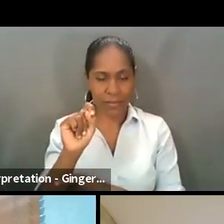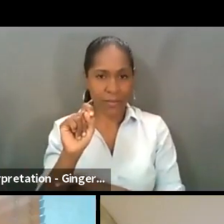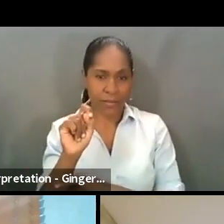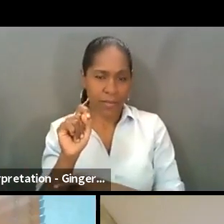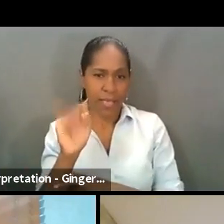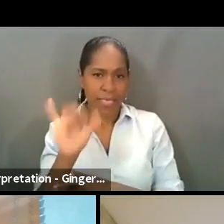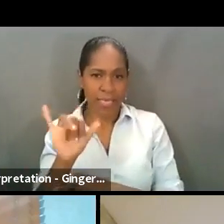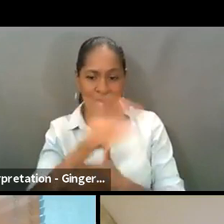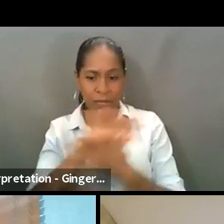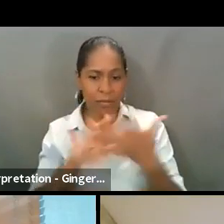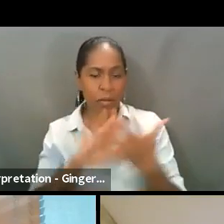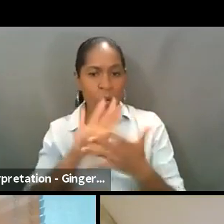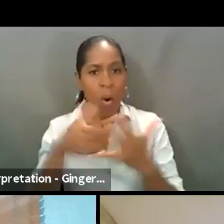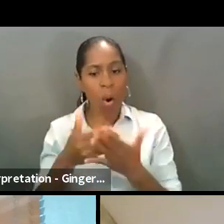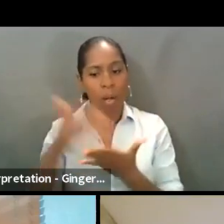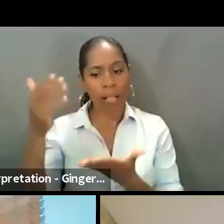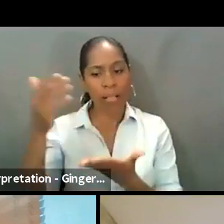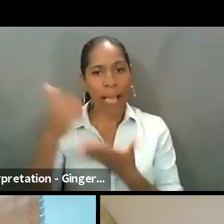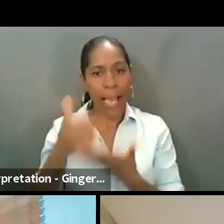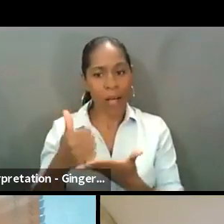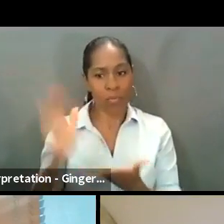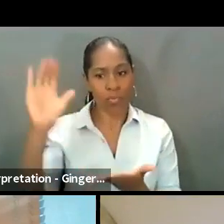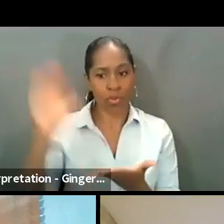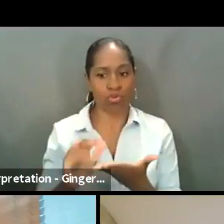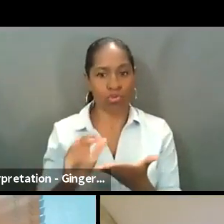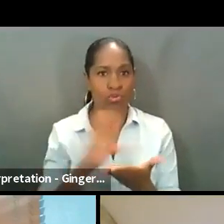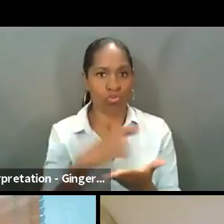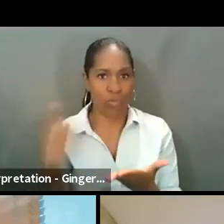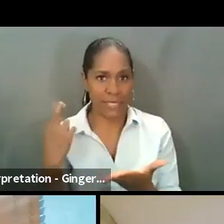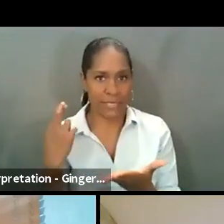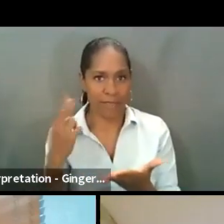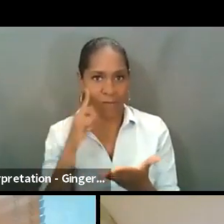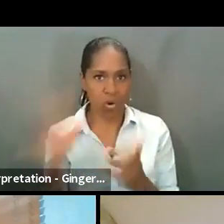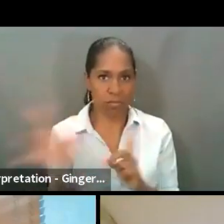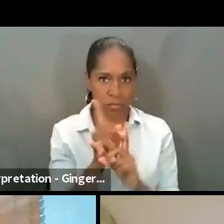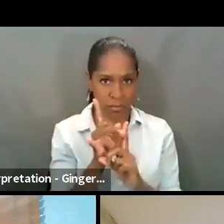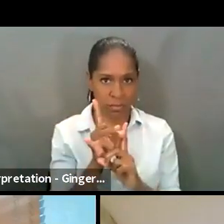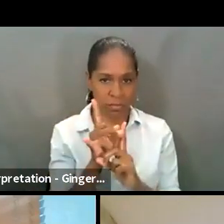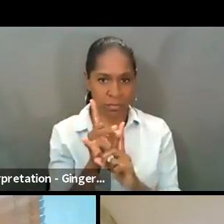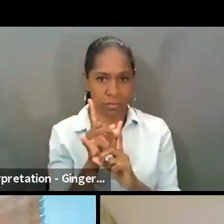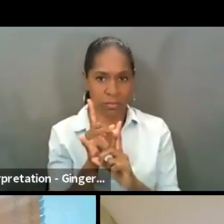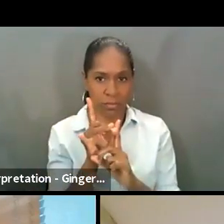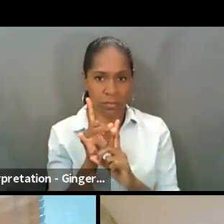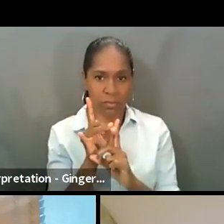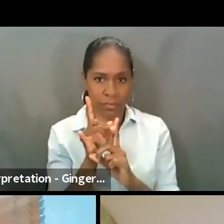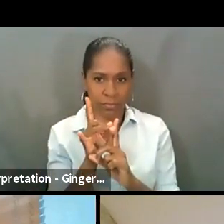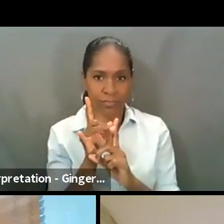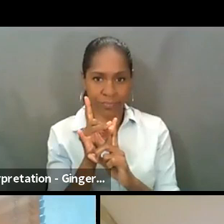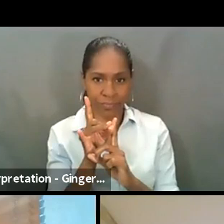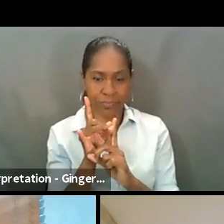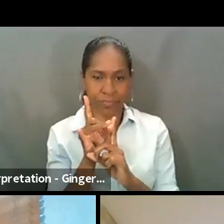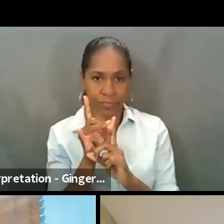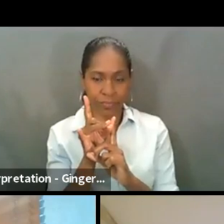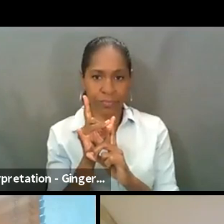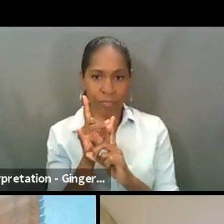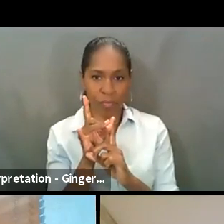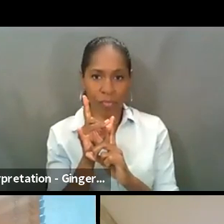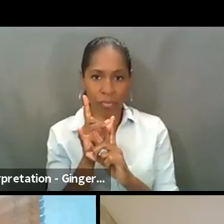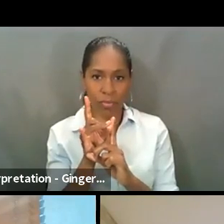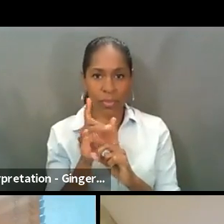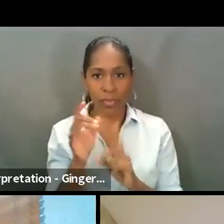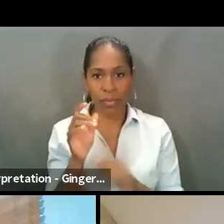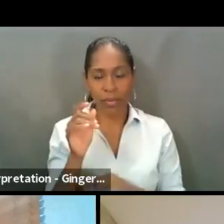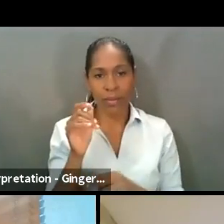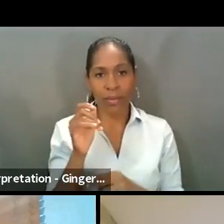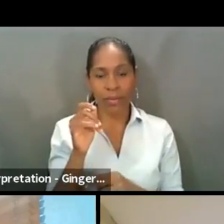of getting sick with the virus beforehand. So, monitoring your symptoms. You don't necessarily want to go in there into an enclosed space with a